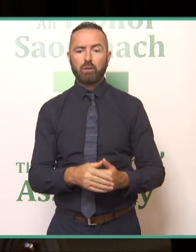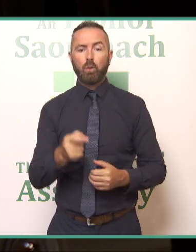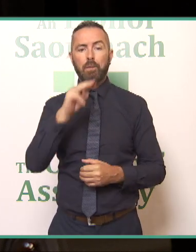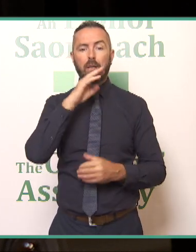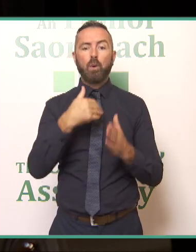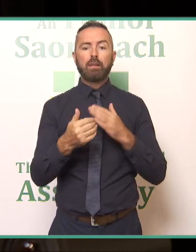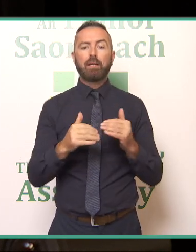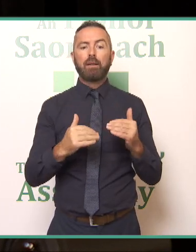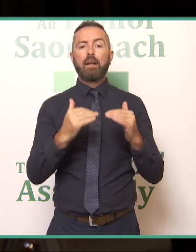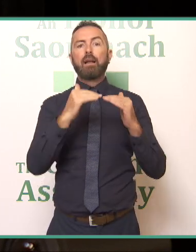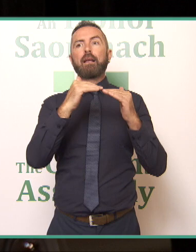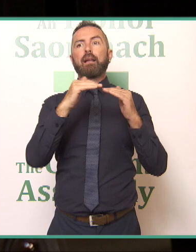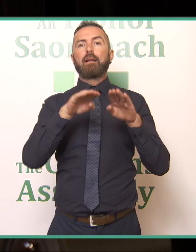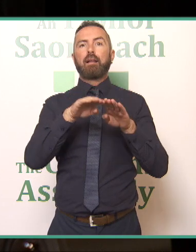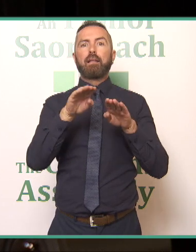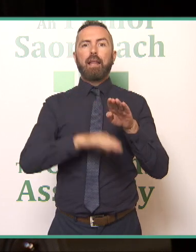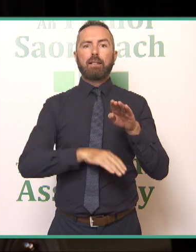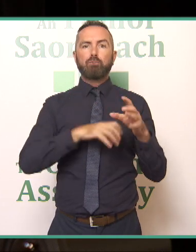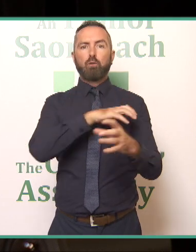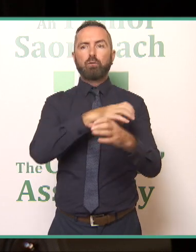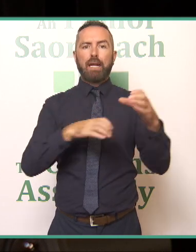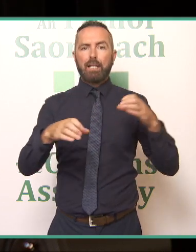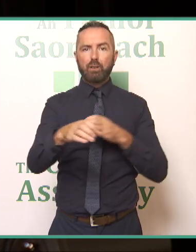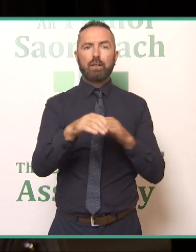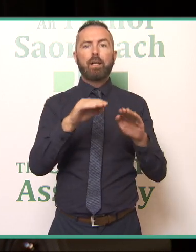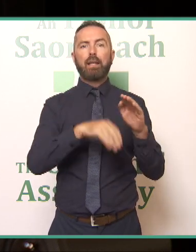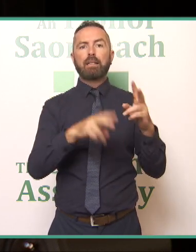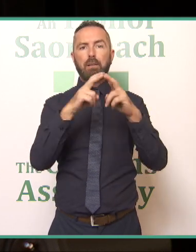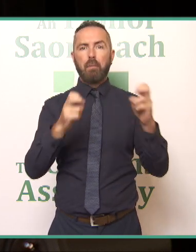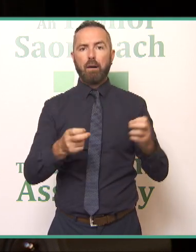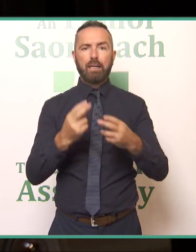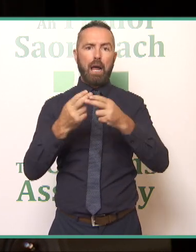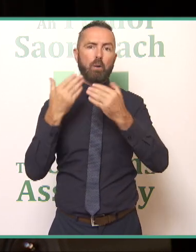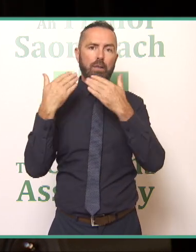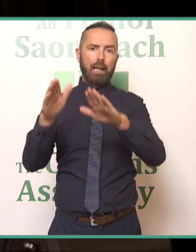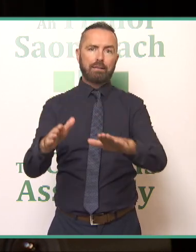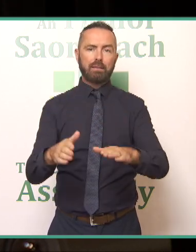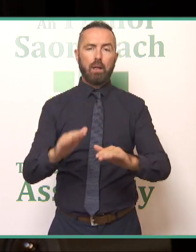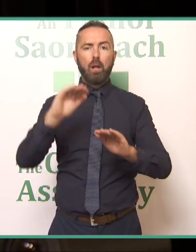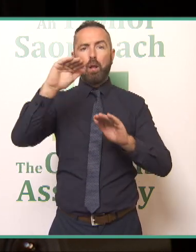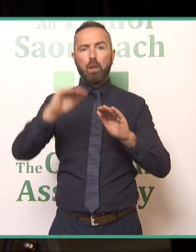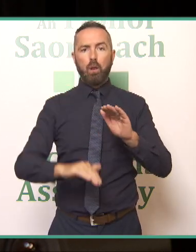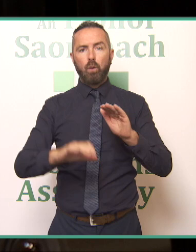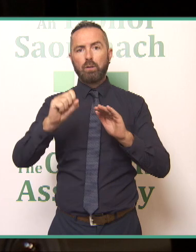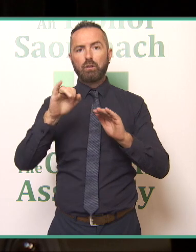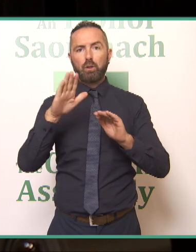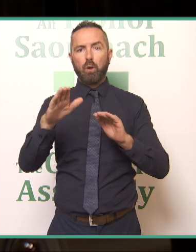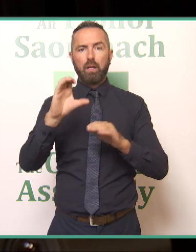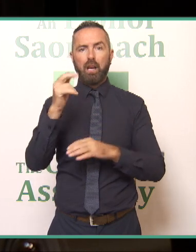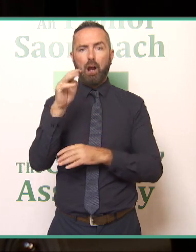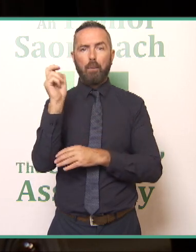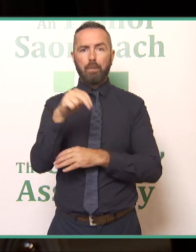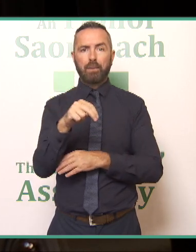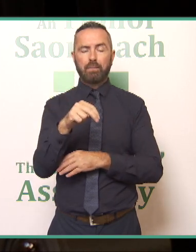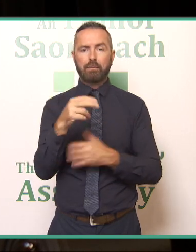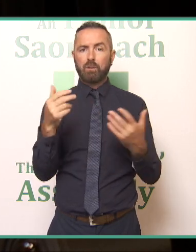Less rotation, less market outlets, lower soil carbon. Our soil carbon has kept reducing, and that's